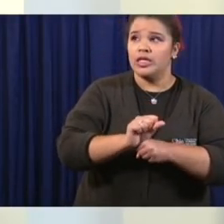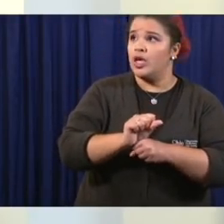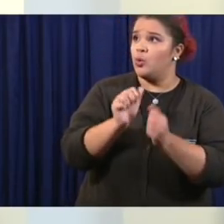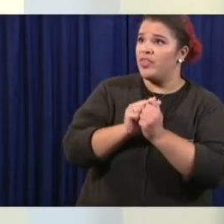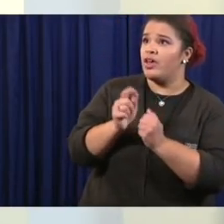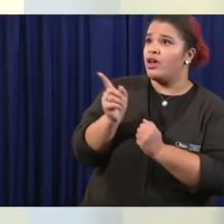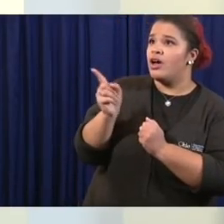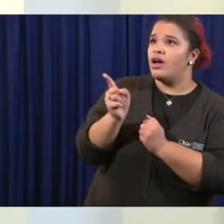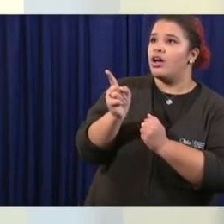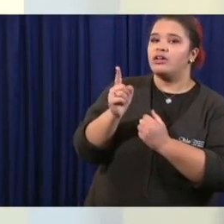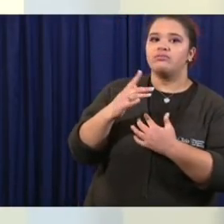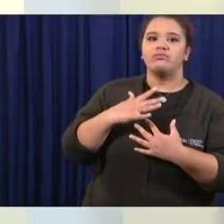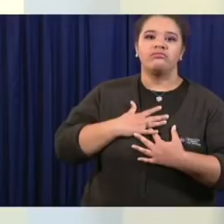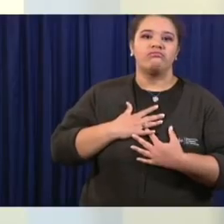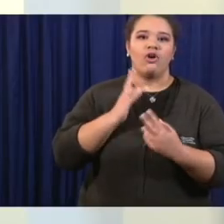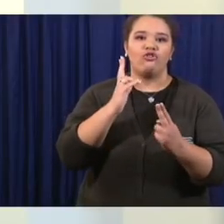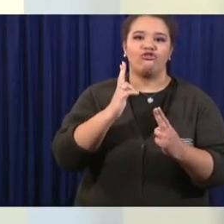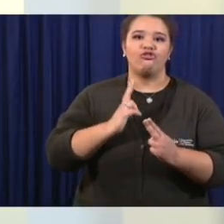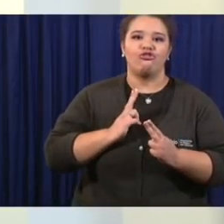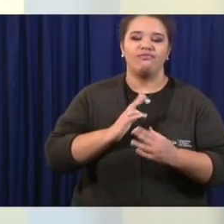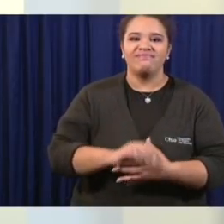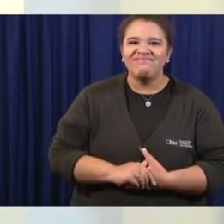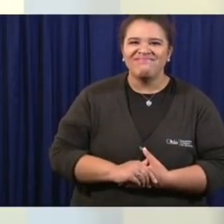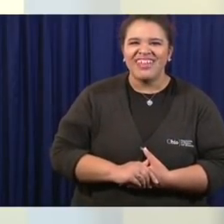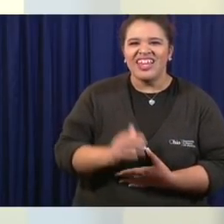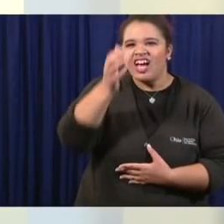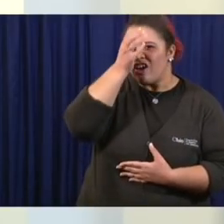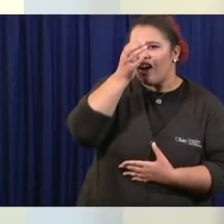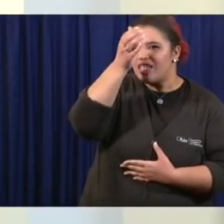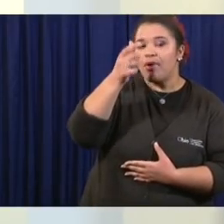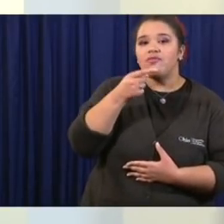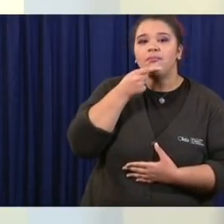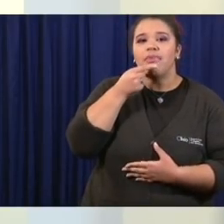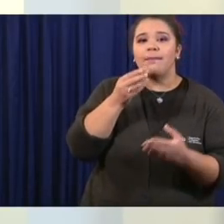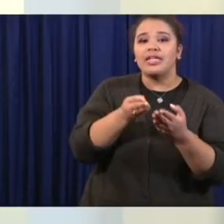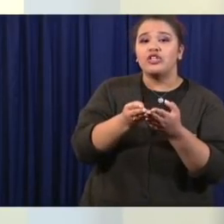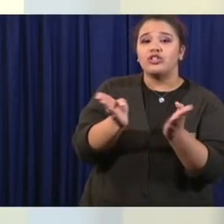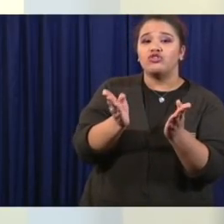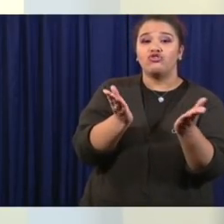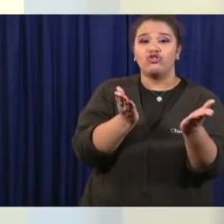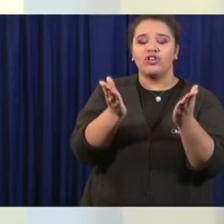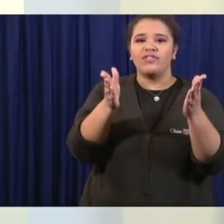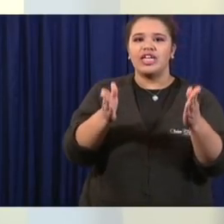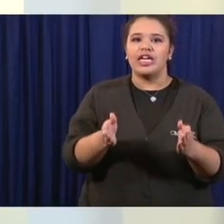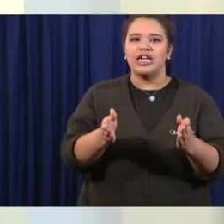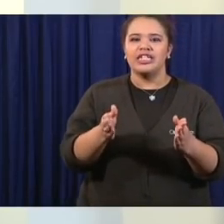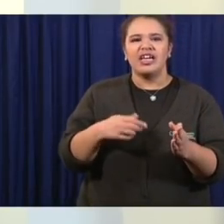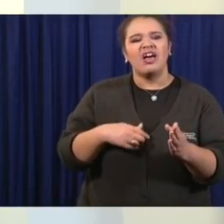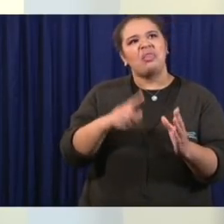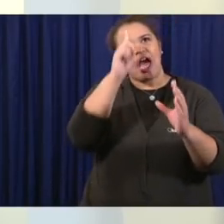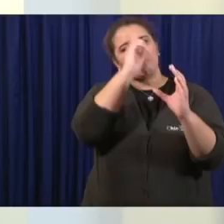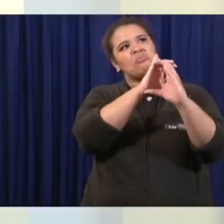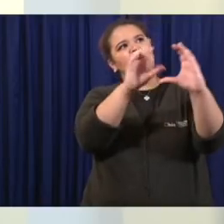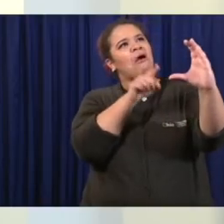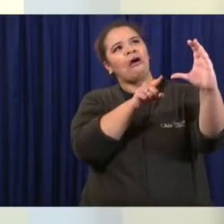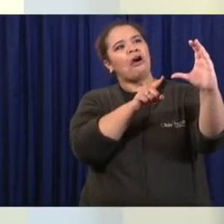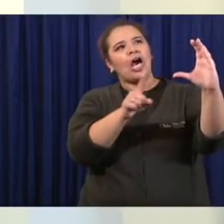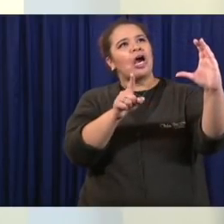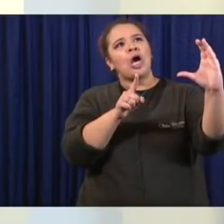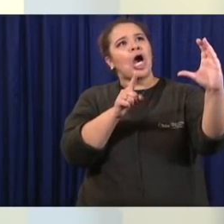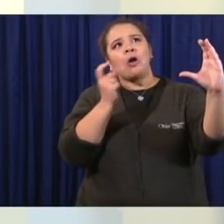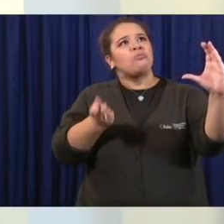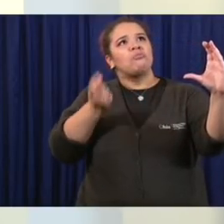meant, certainly not for an elected person, and the pressures that they face, which I can now see a lot